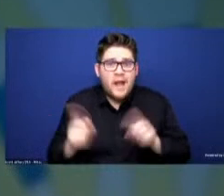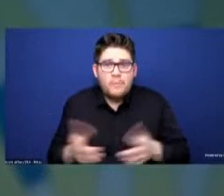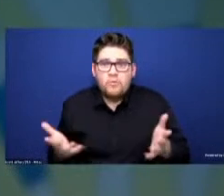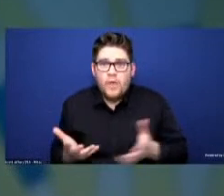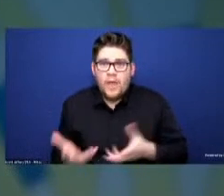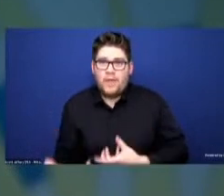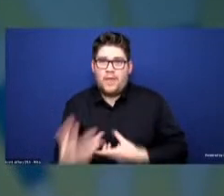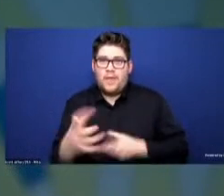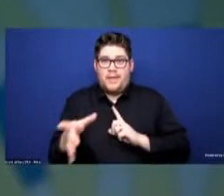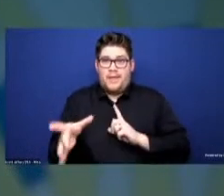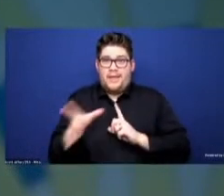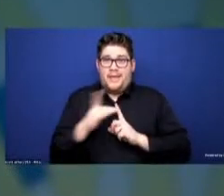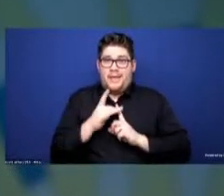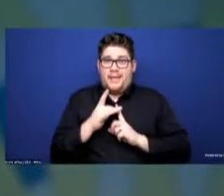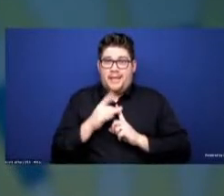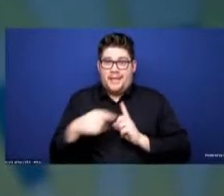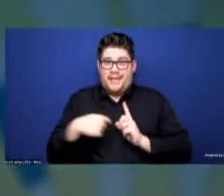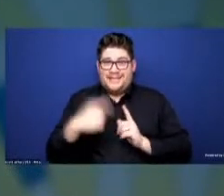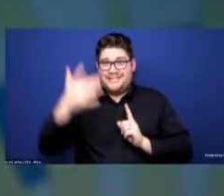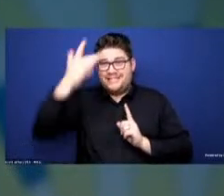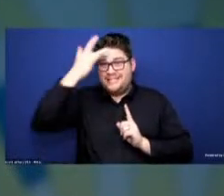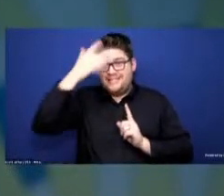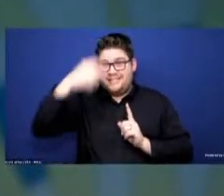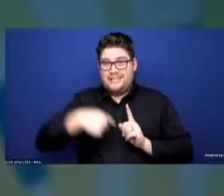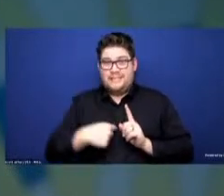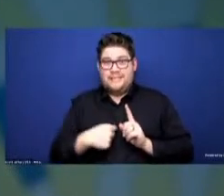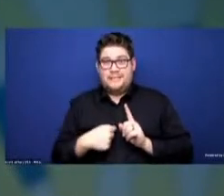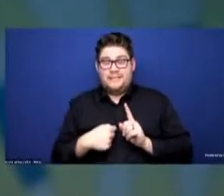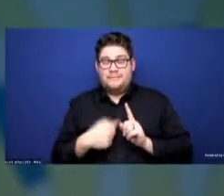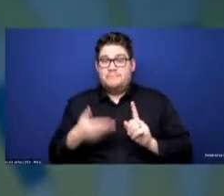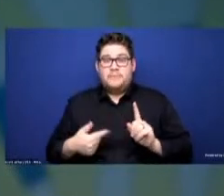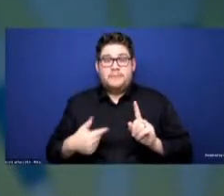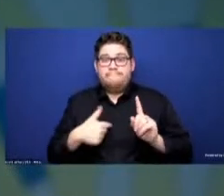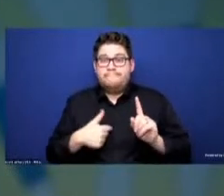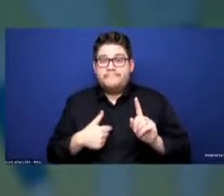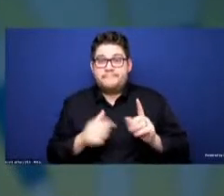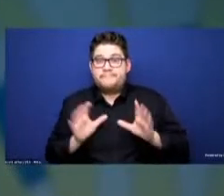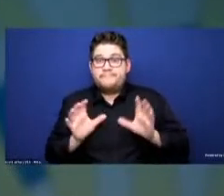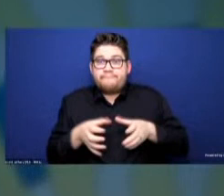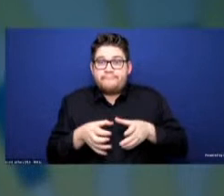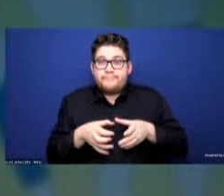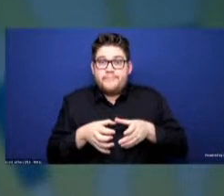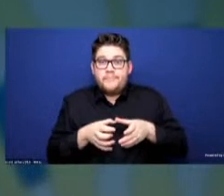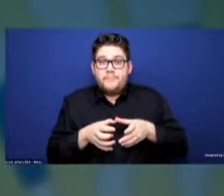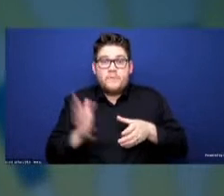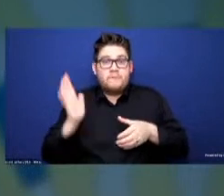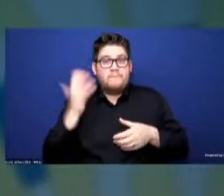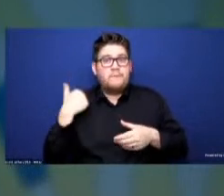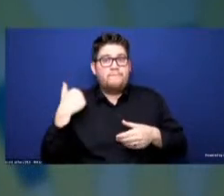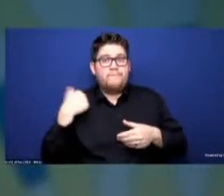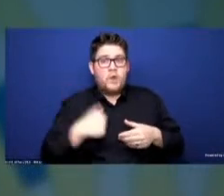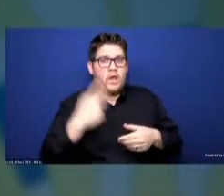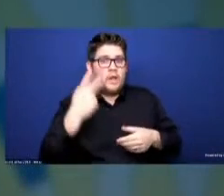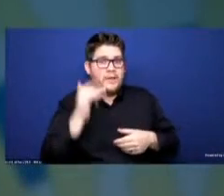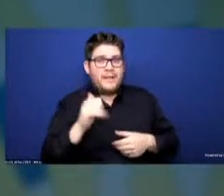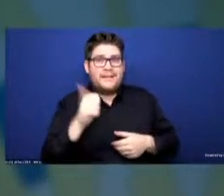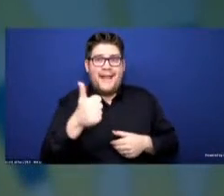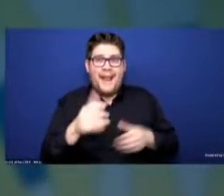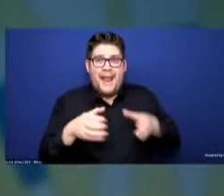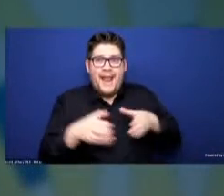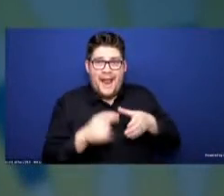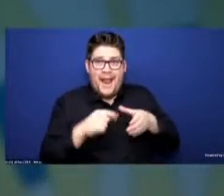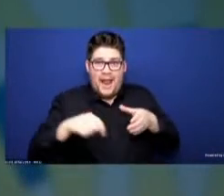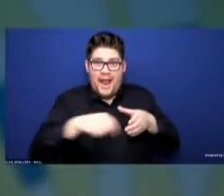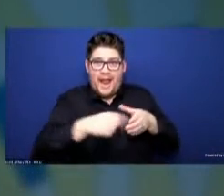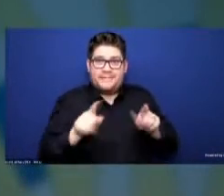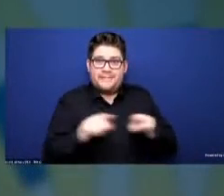10 people in a household, we might see transmission to 2 or 3 other people at most. Now we're seeing, with the new